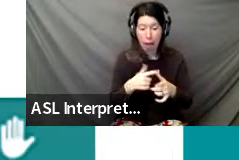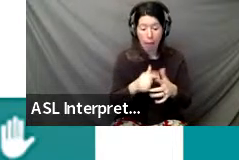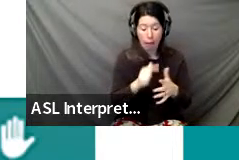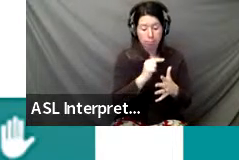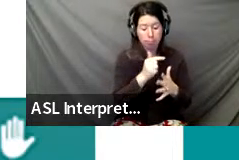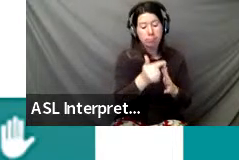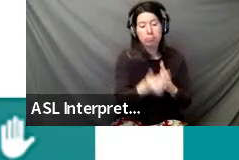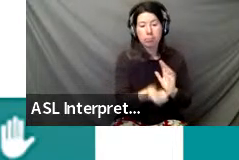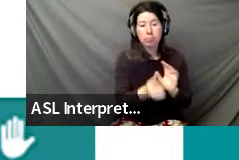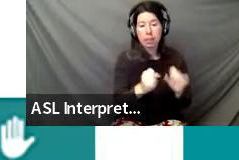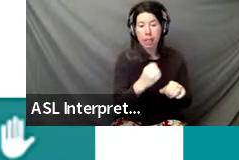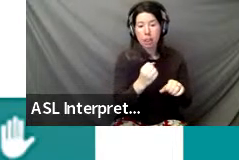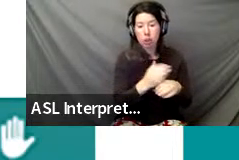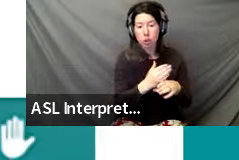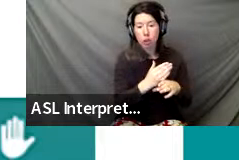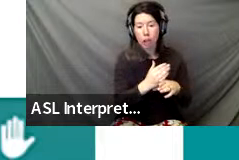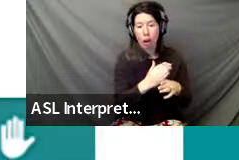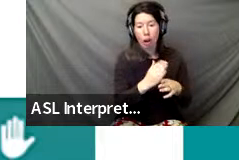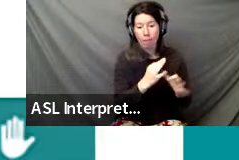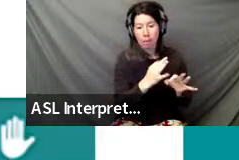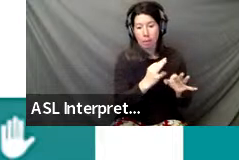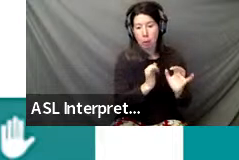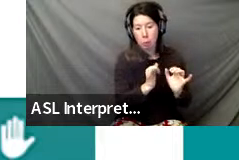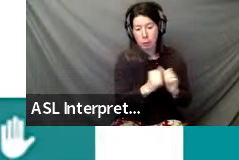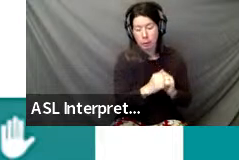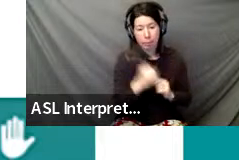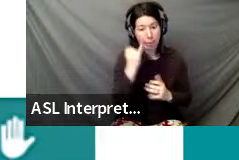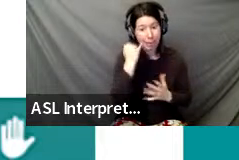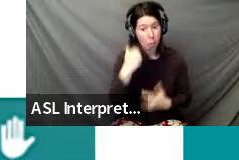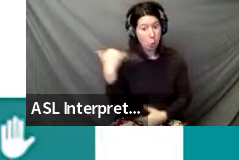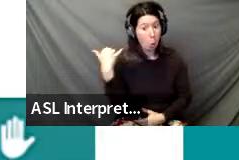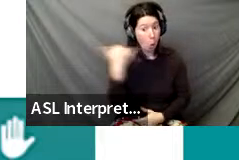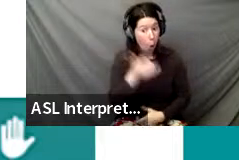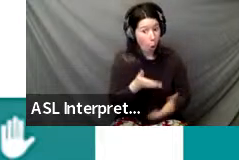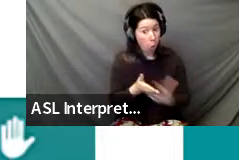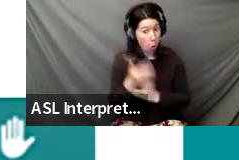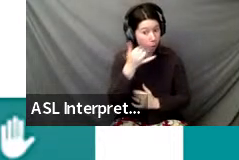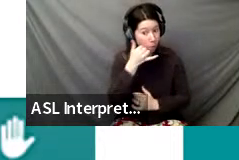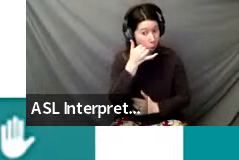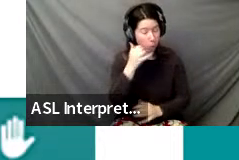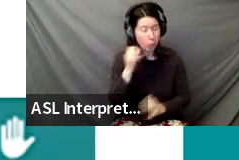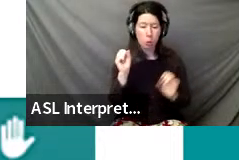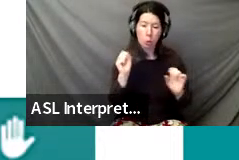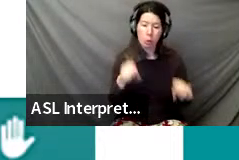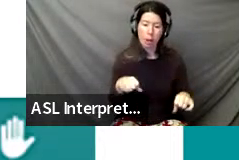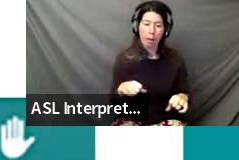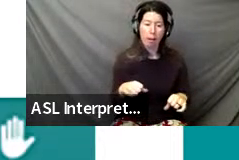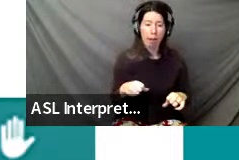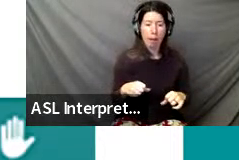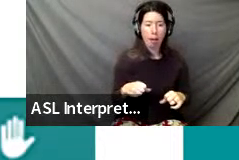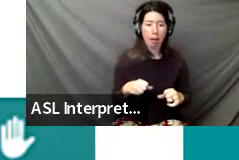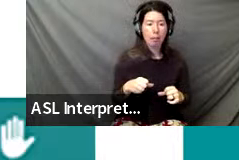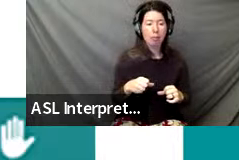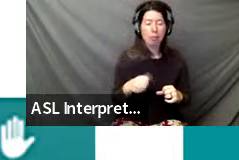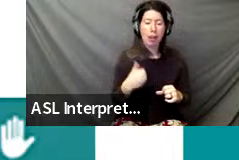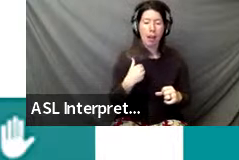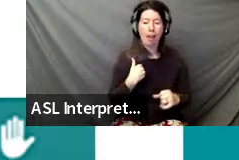their feedback. If you'd like to call in via phone, you can do that utilizing the phone